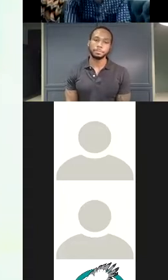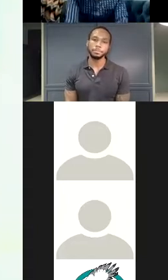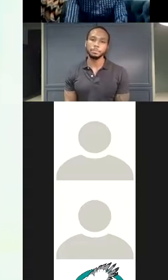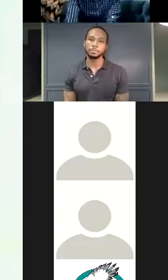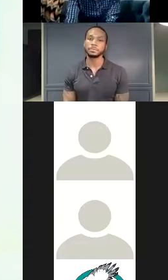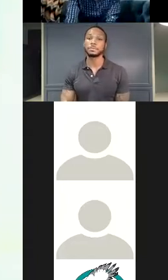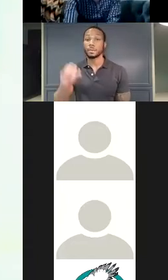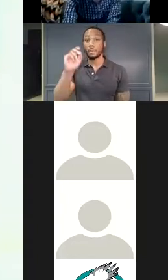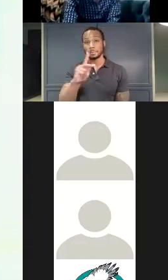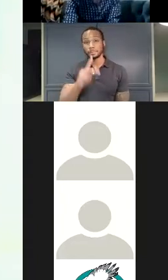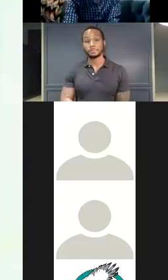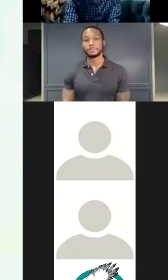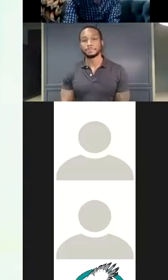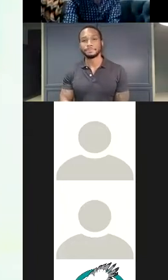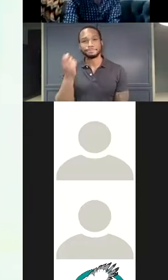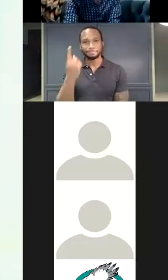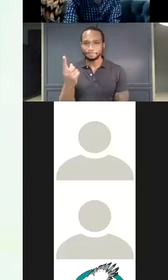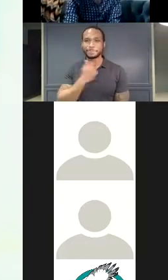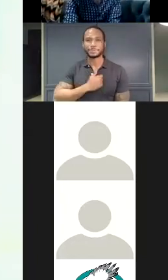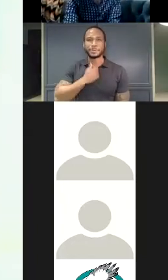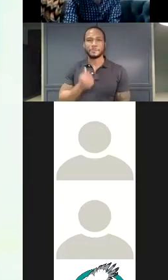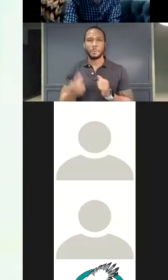Okay, got it. Sorry about that, everyone.